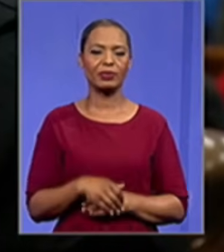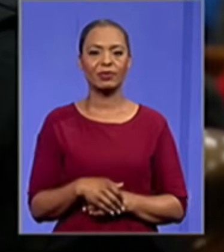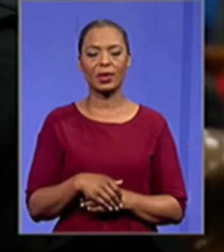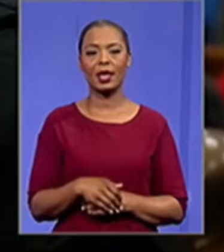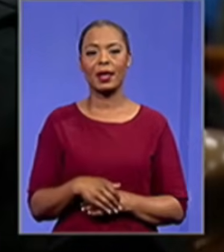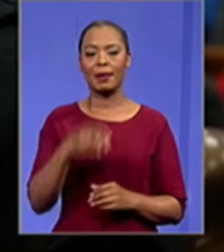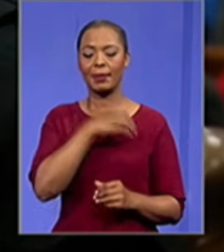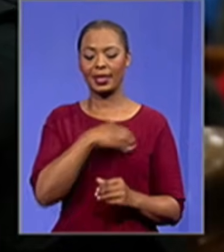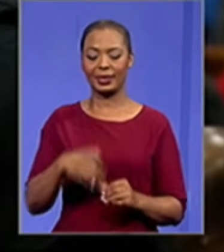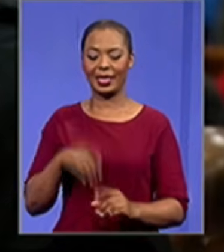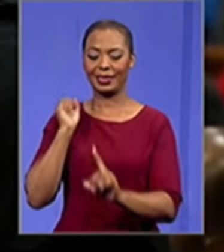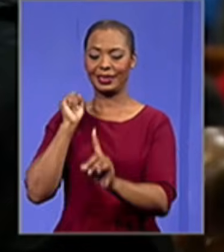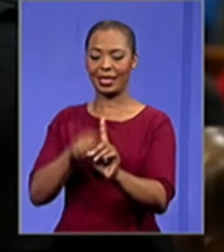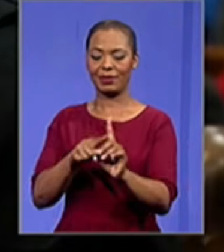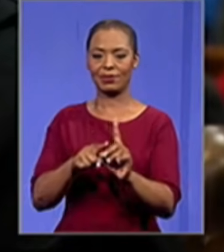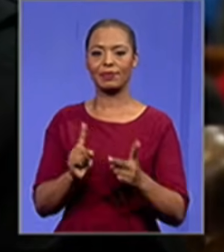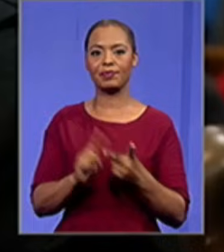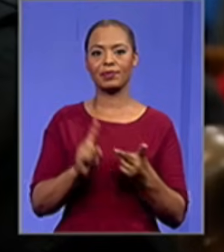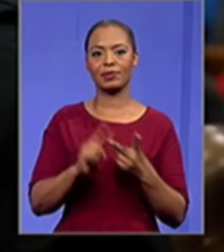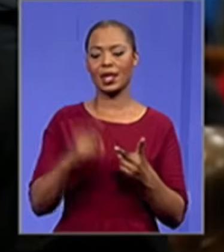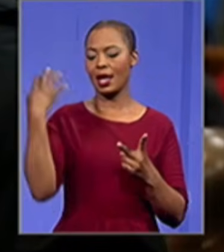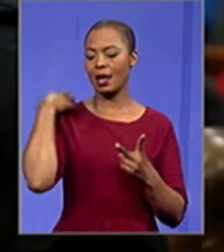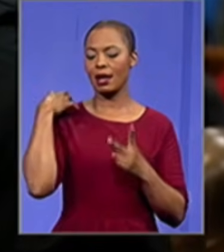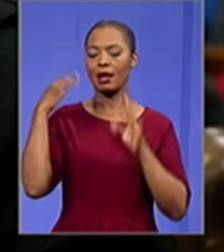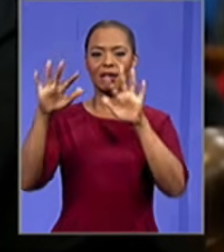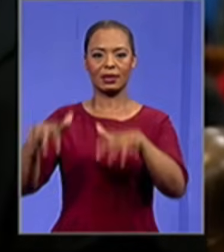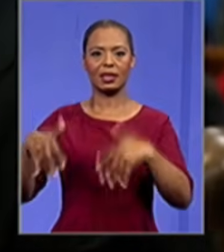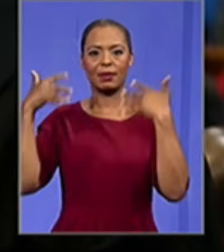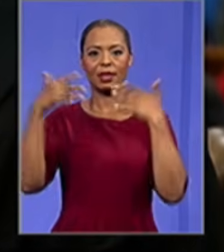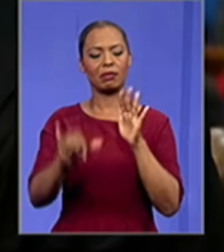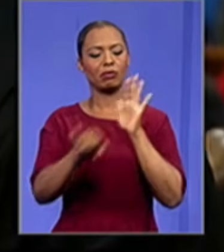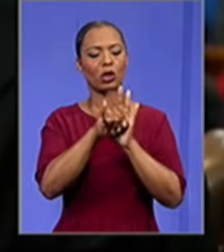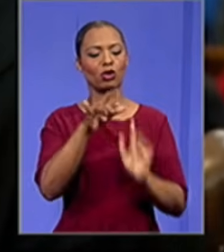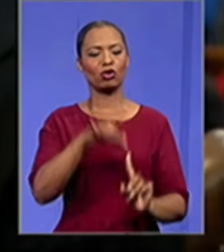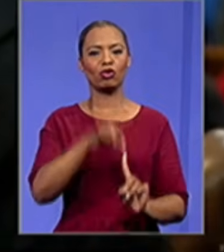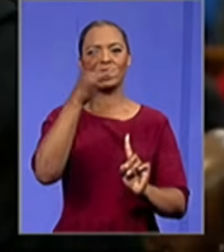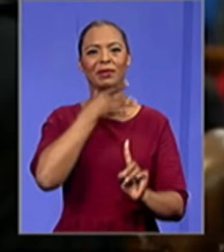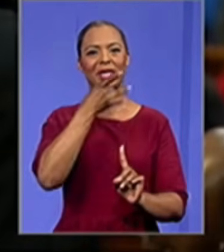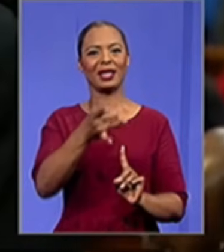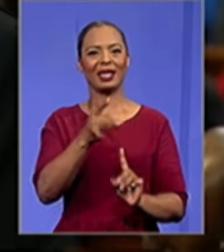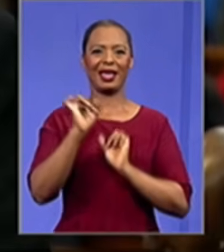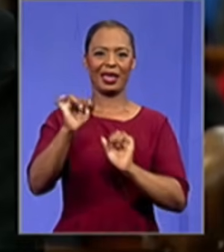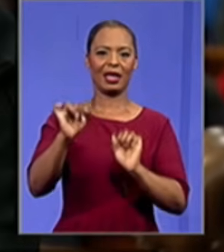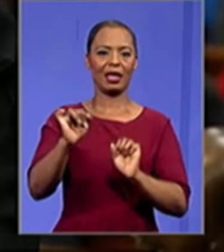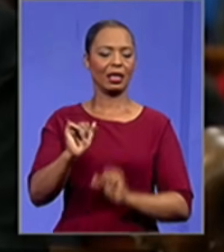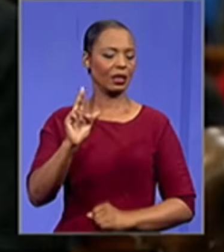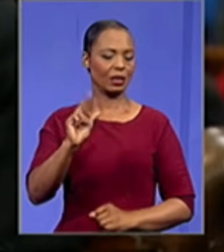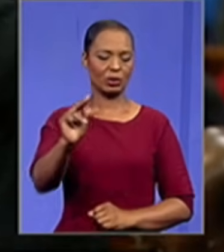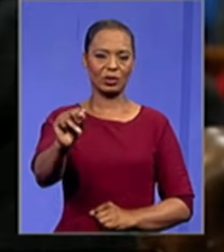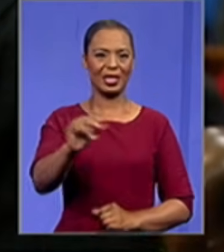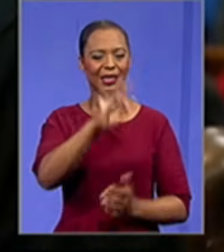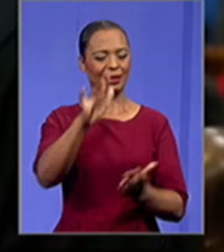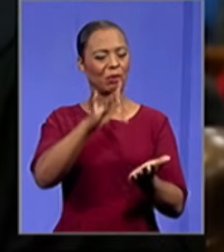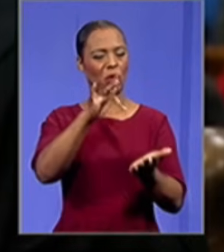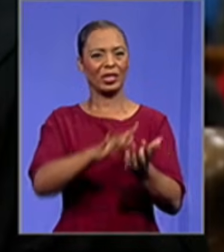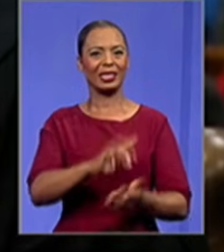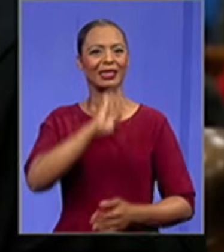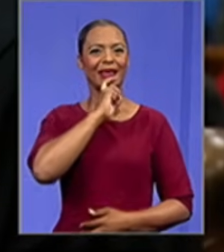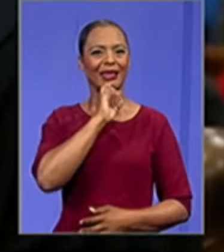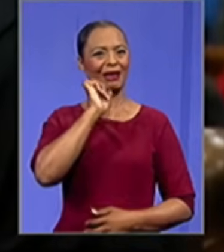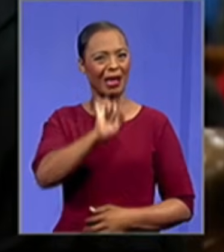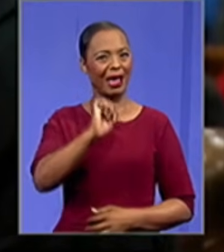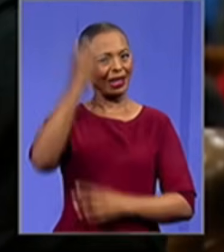herself, the cabinet, they cannot identify a king for a kingdom. This is a right that